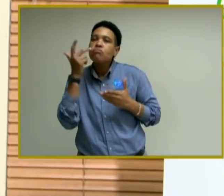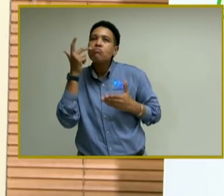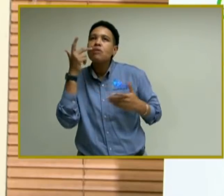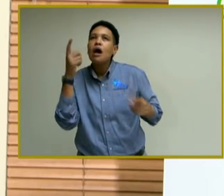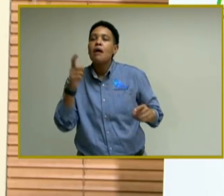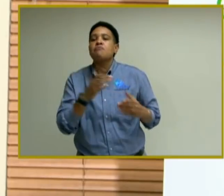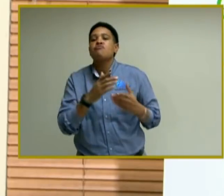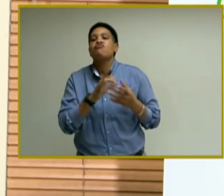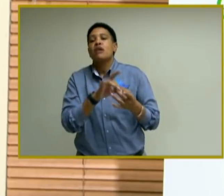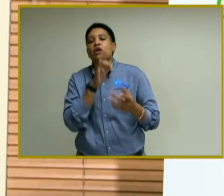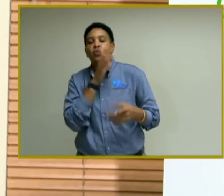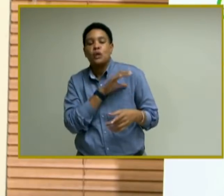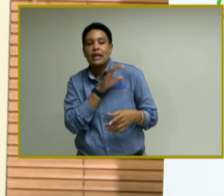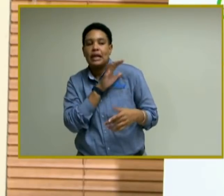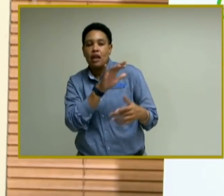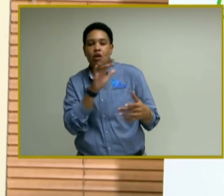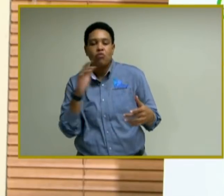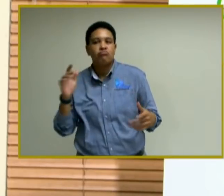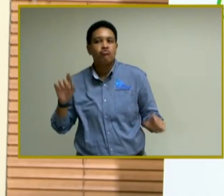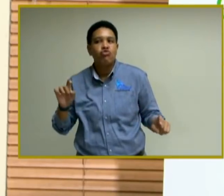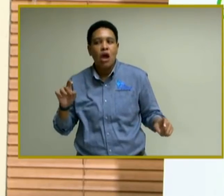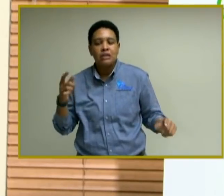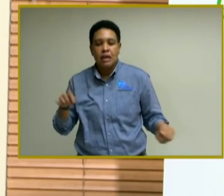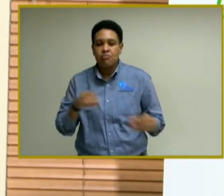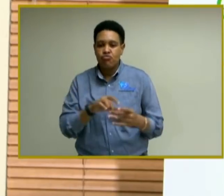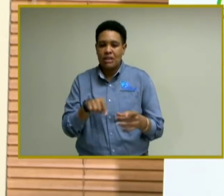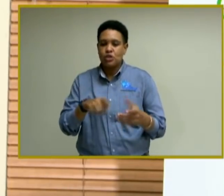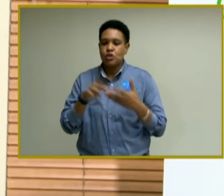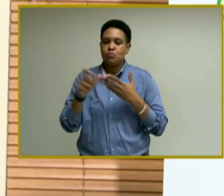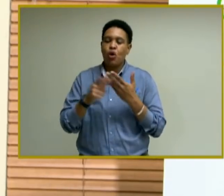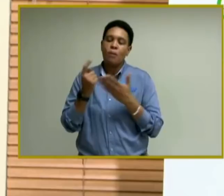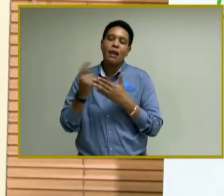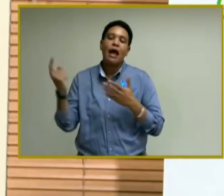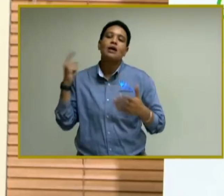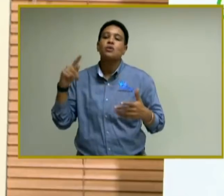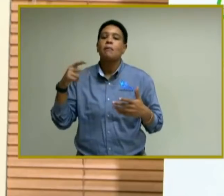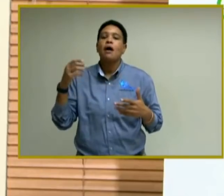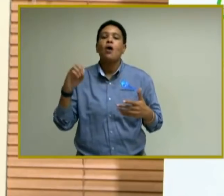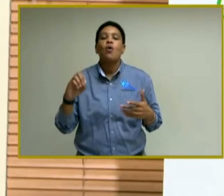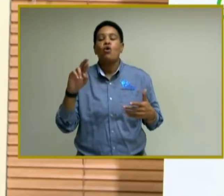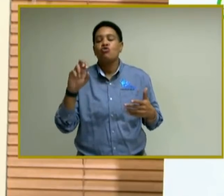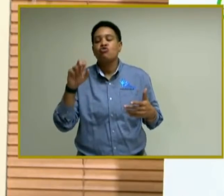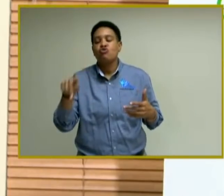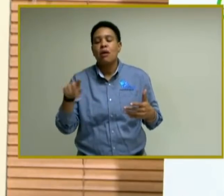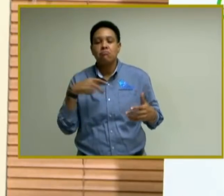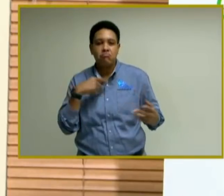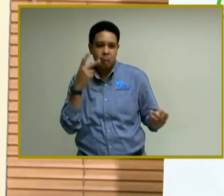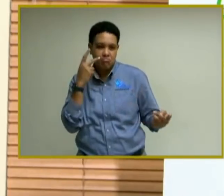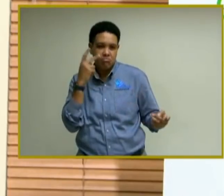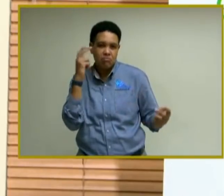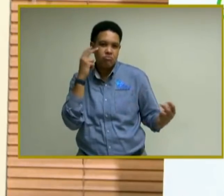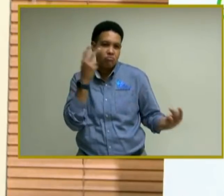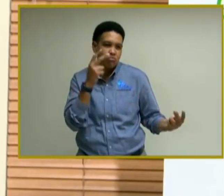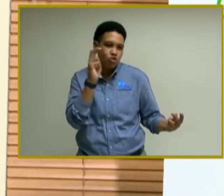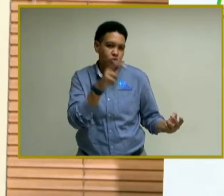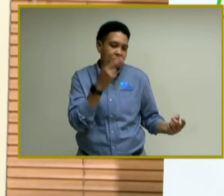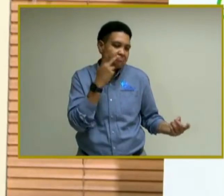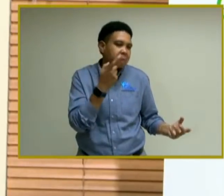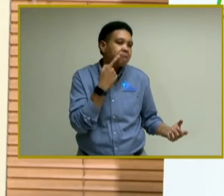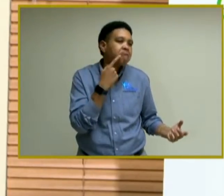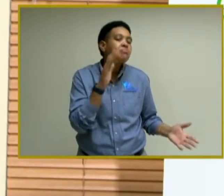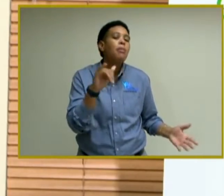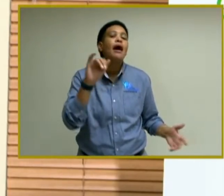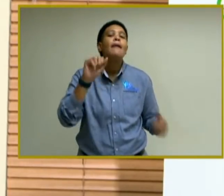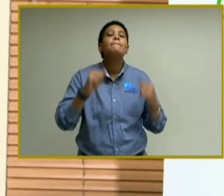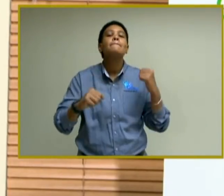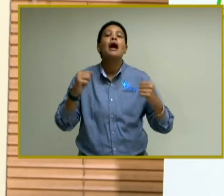clinical trials. On this program last week, the PAHO rep we had on as a guest, said that by